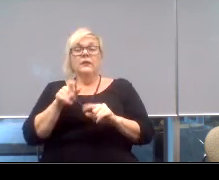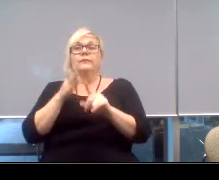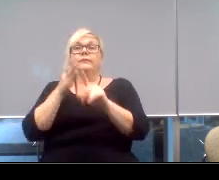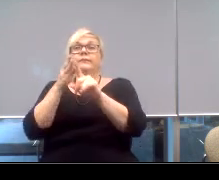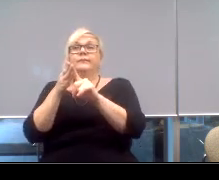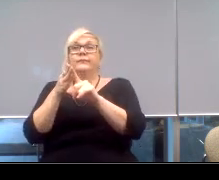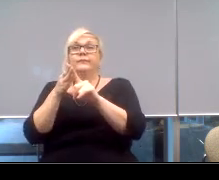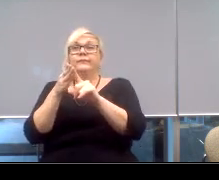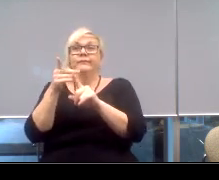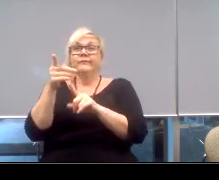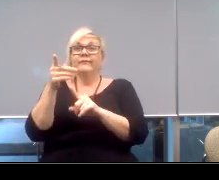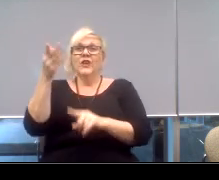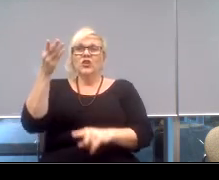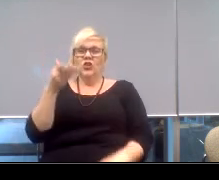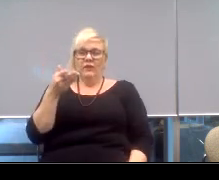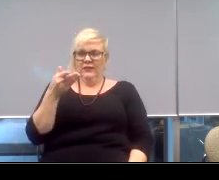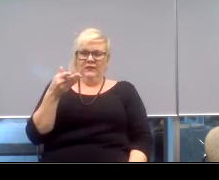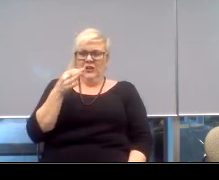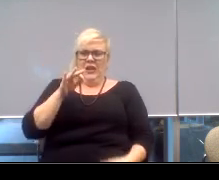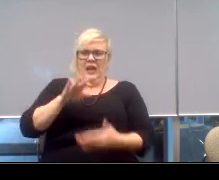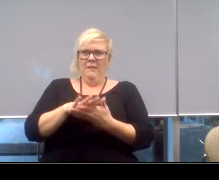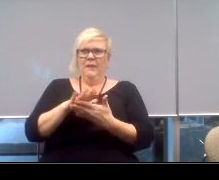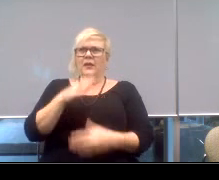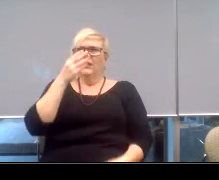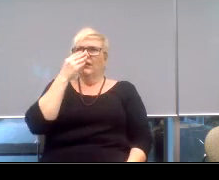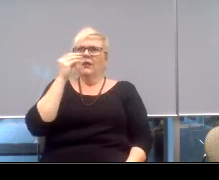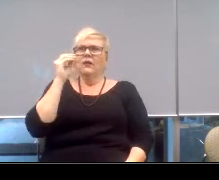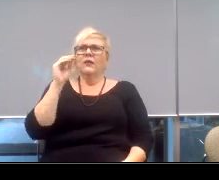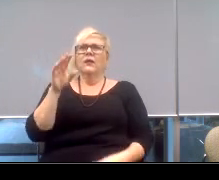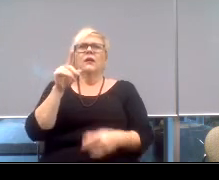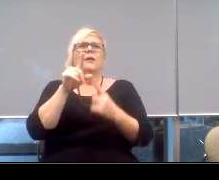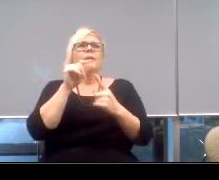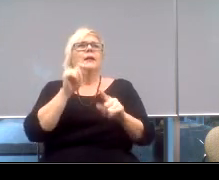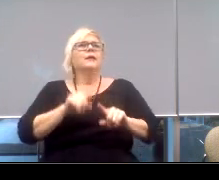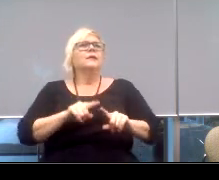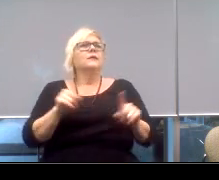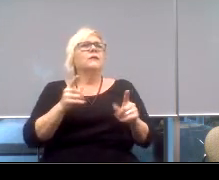dissatisfied or the supports are not meeting their needs or achieving their outcomes.